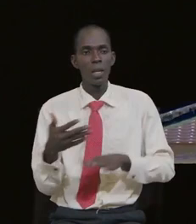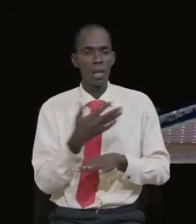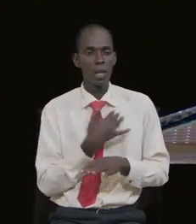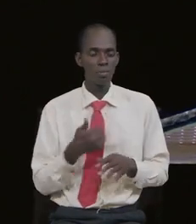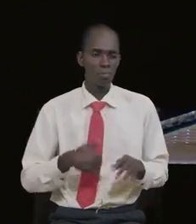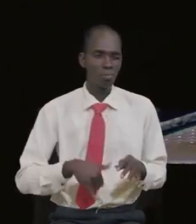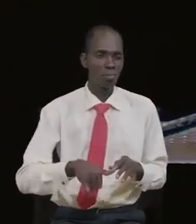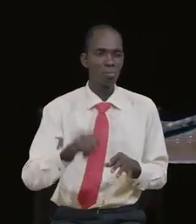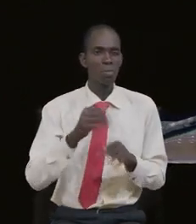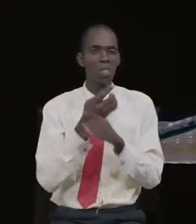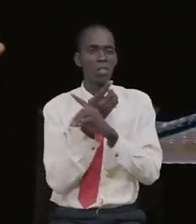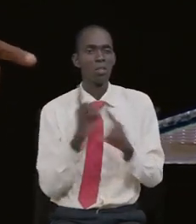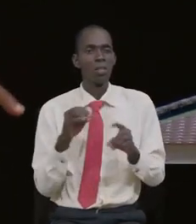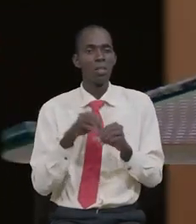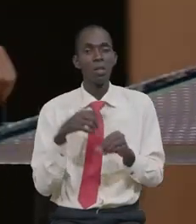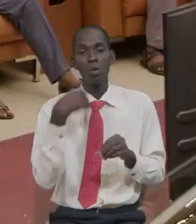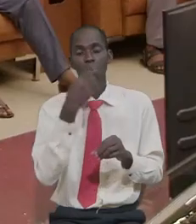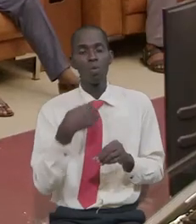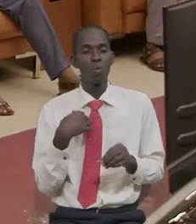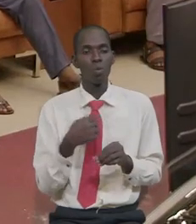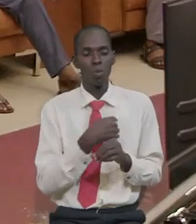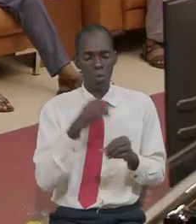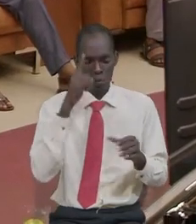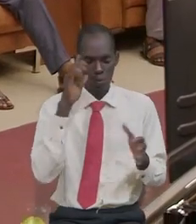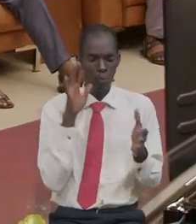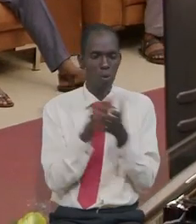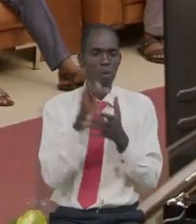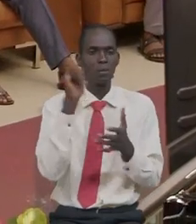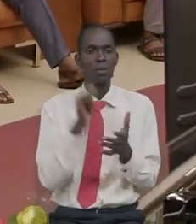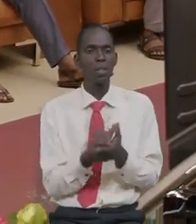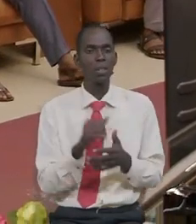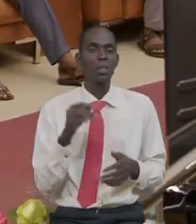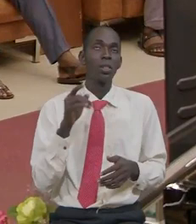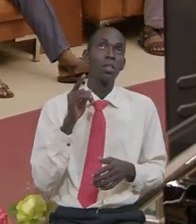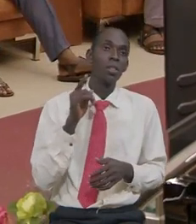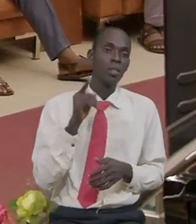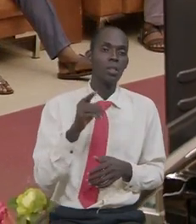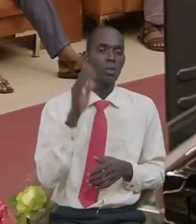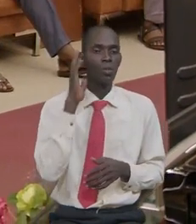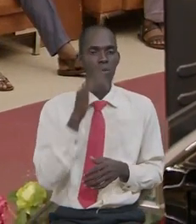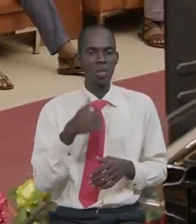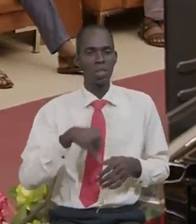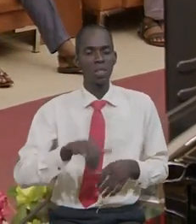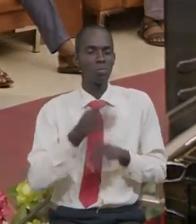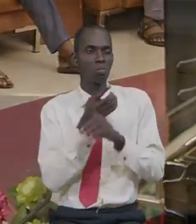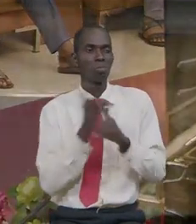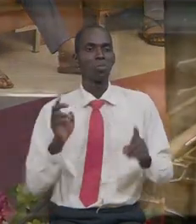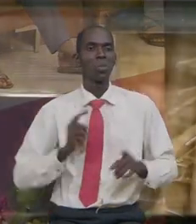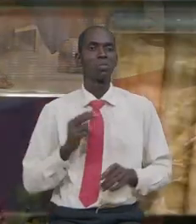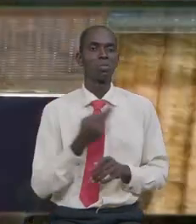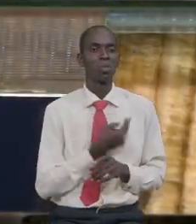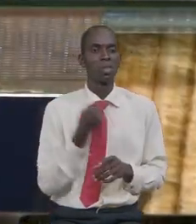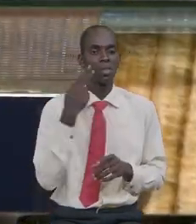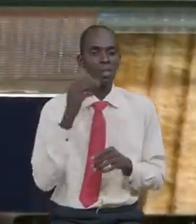deliver, and in whom we trust that he will yet deliver us. Look at